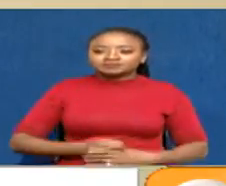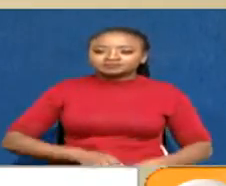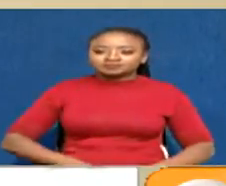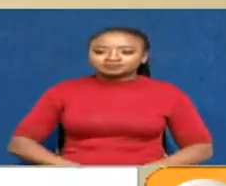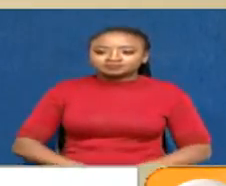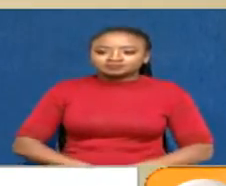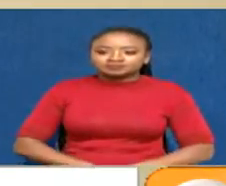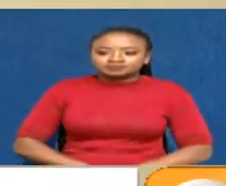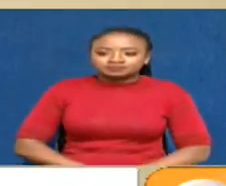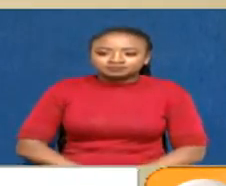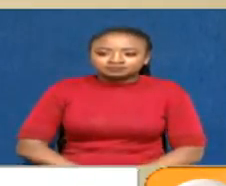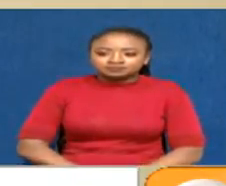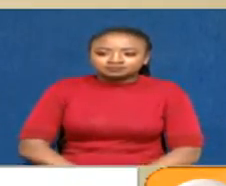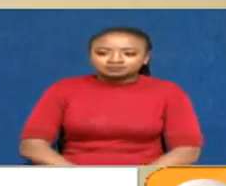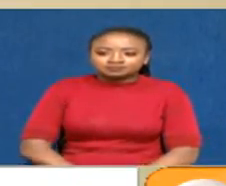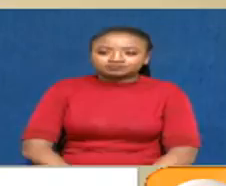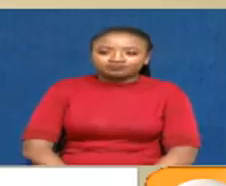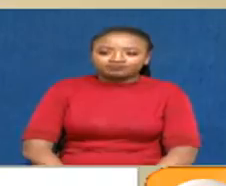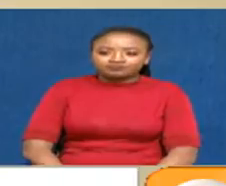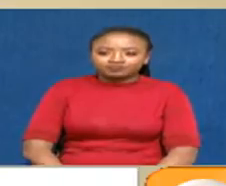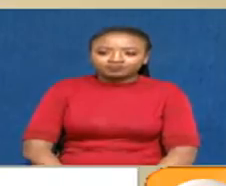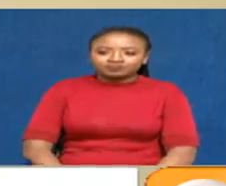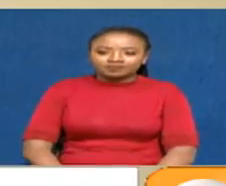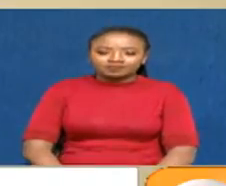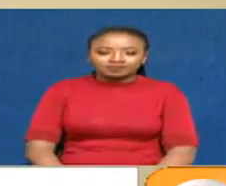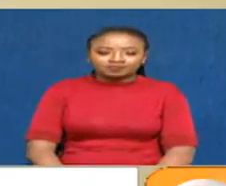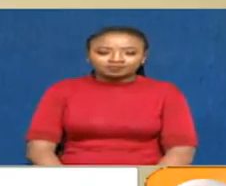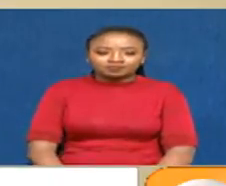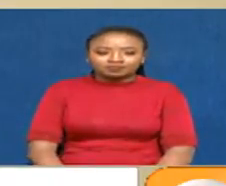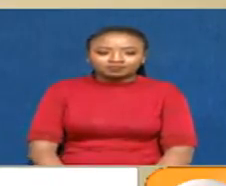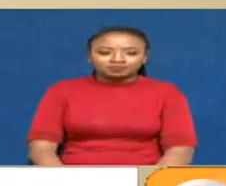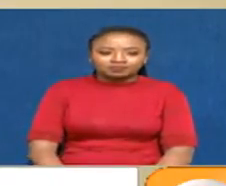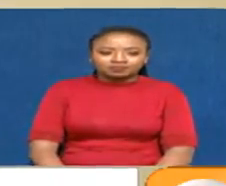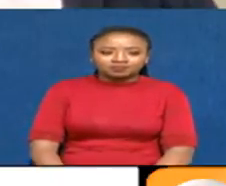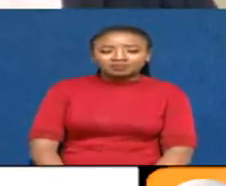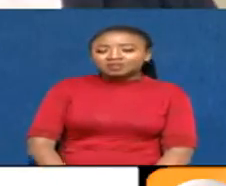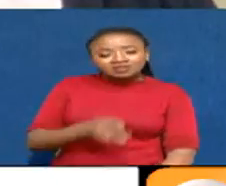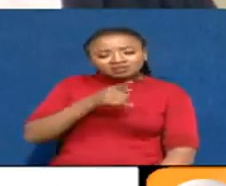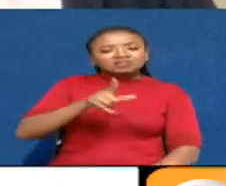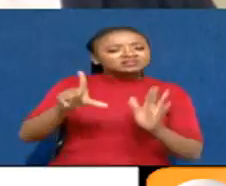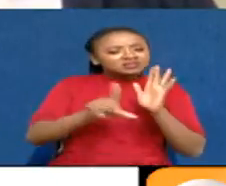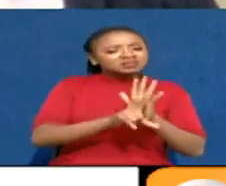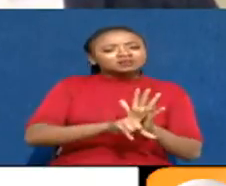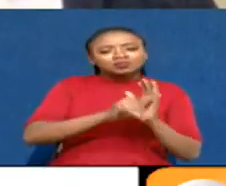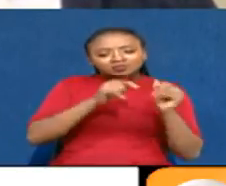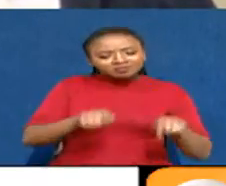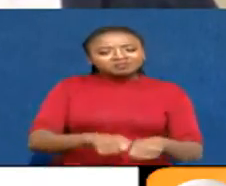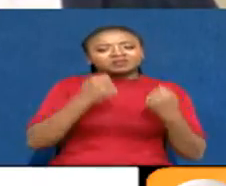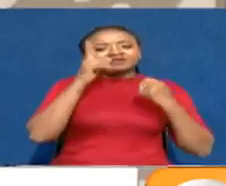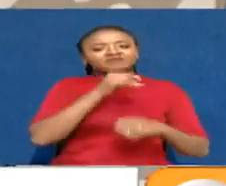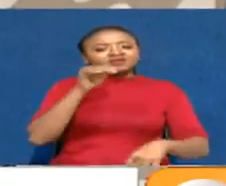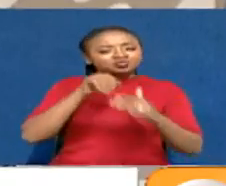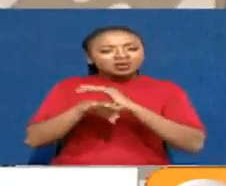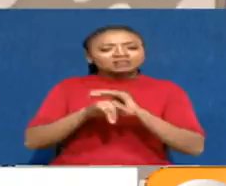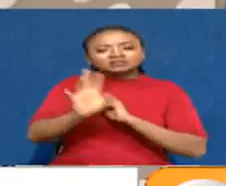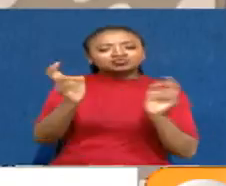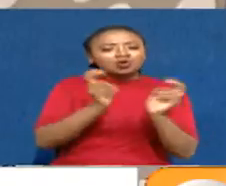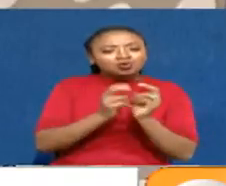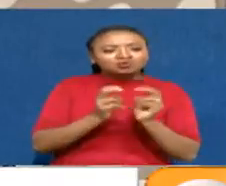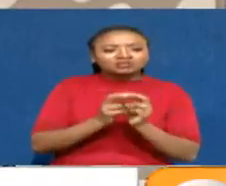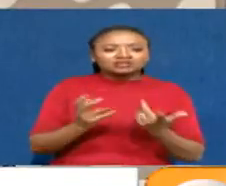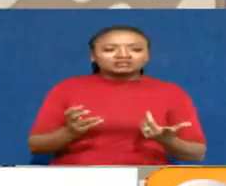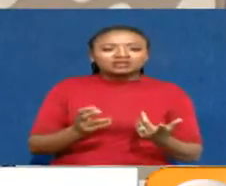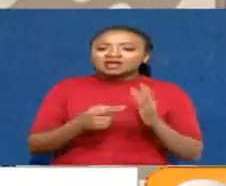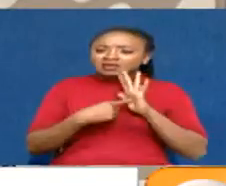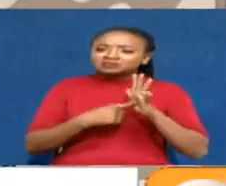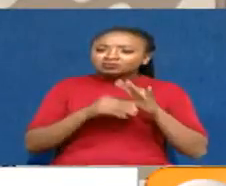I can understand that might explain that. Okay. And Bukater, it is illegal for them to access your contacts. And yes. Even, first of all, just